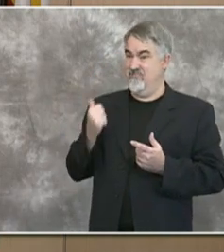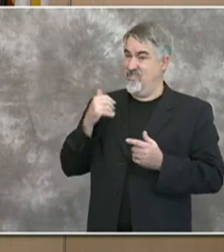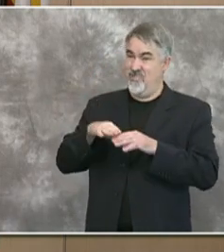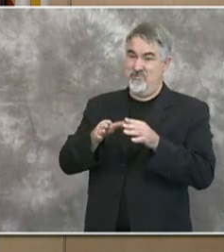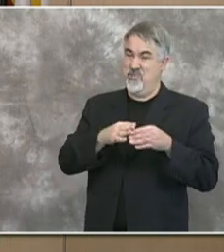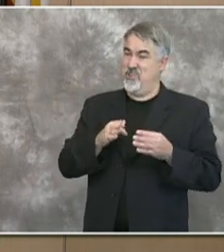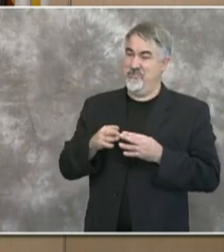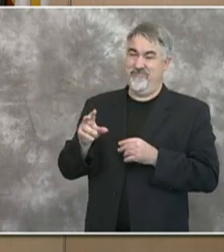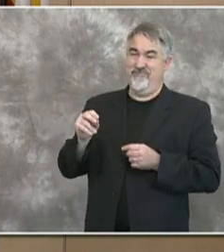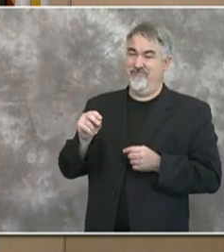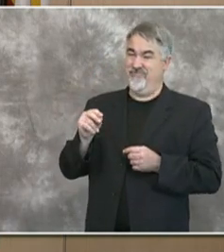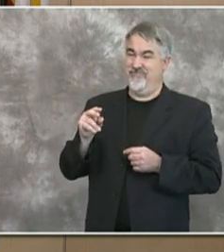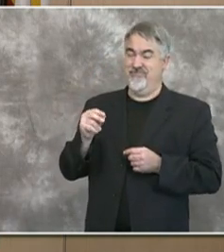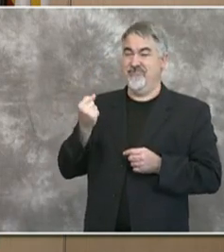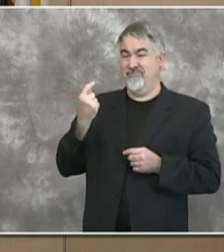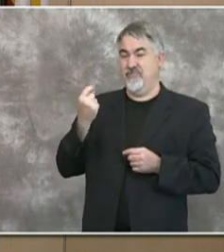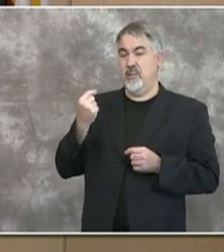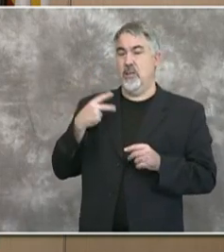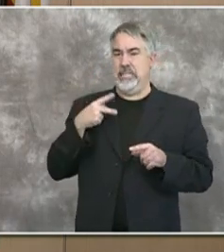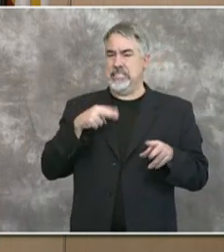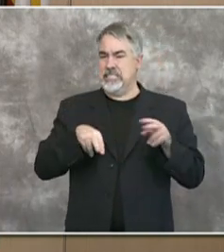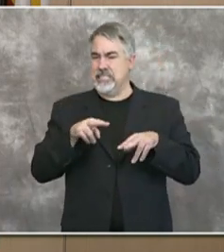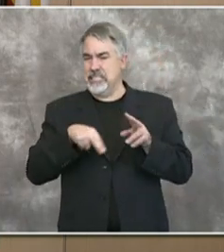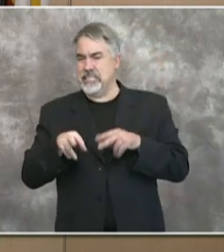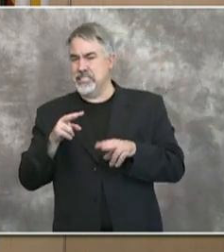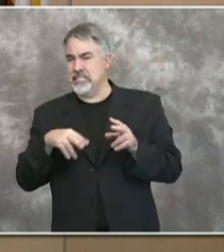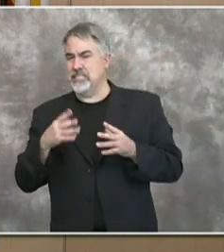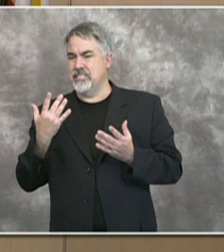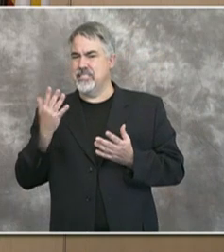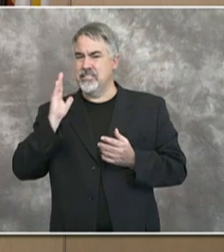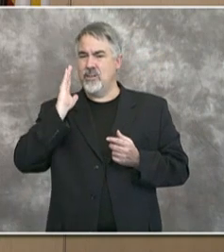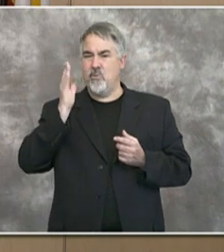at opportunities because we understand that the